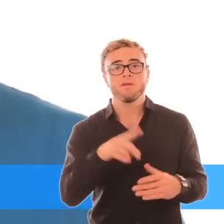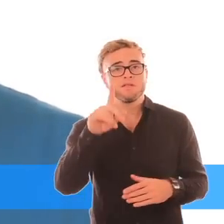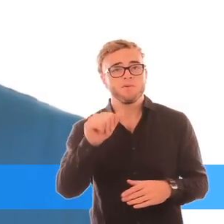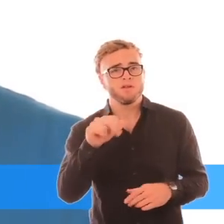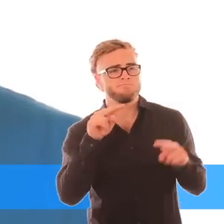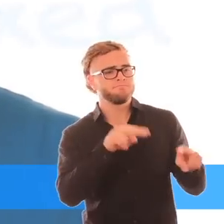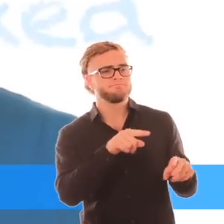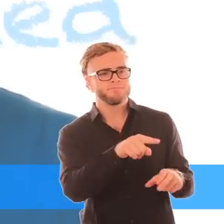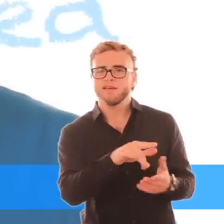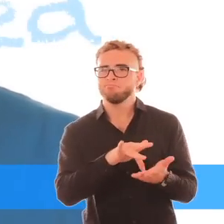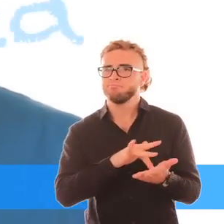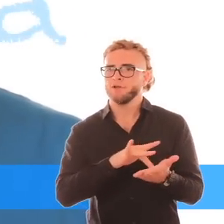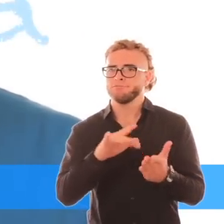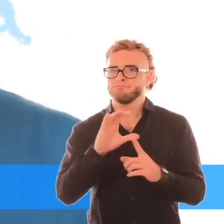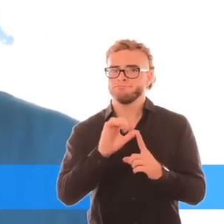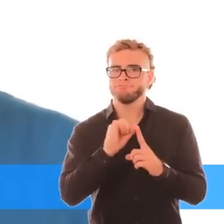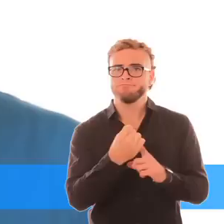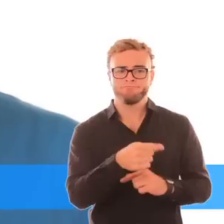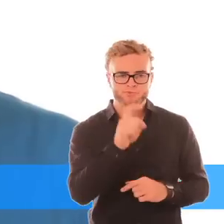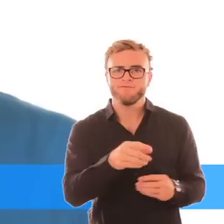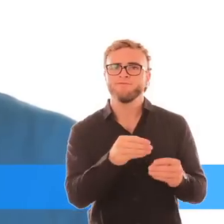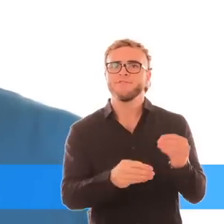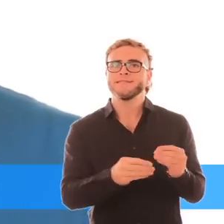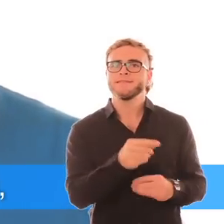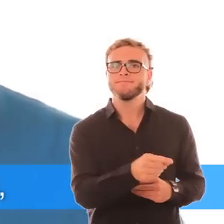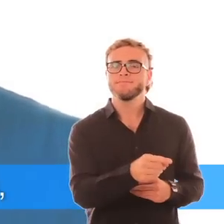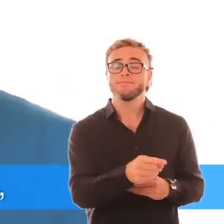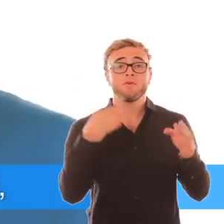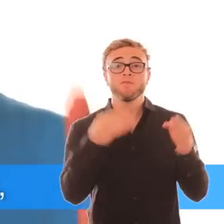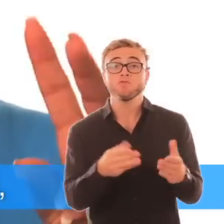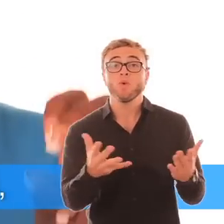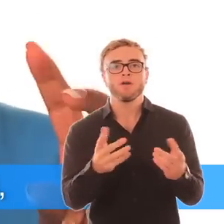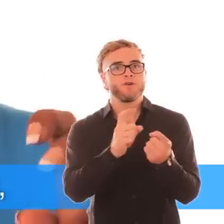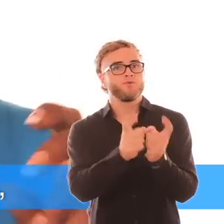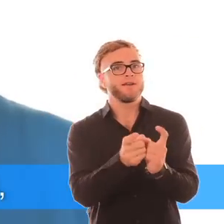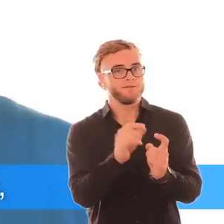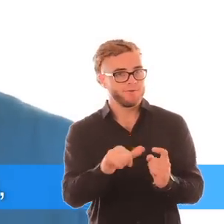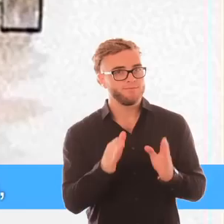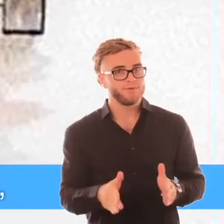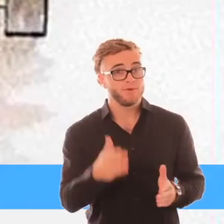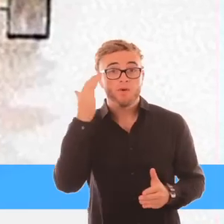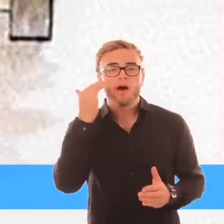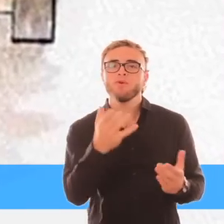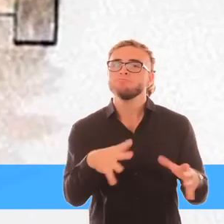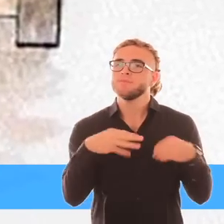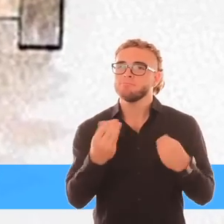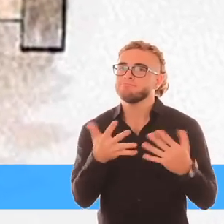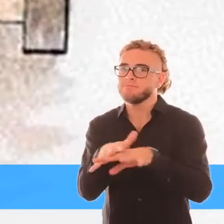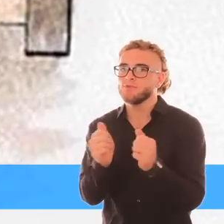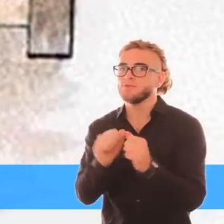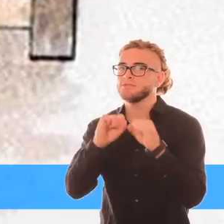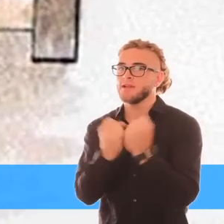as a purely medical condition of an individual that should be fixed. The focus is on correcting the person so they can be accepted